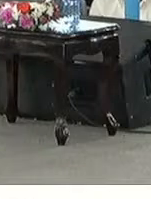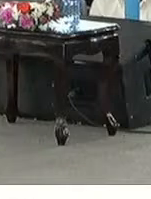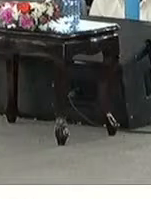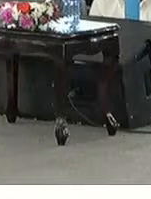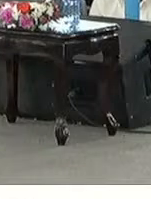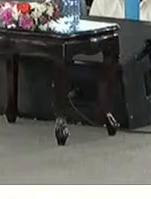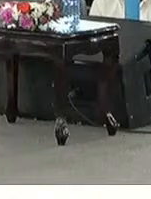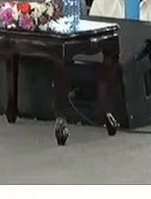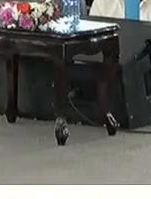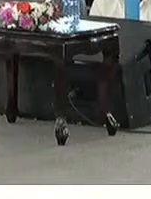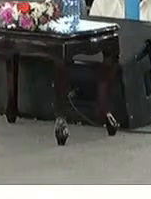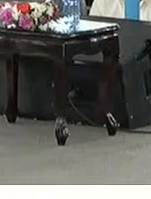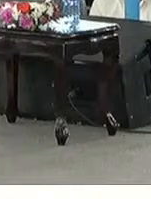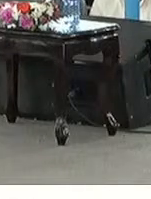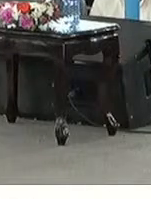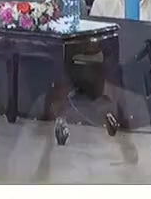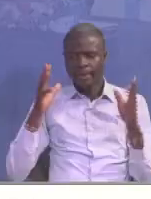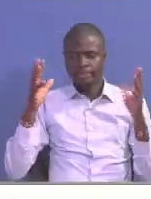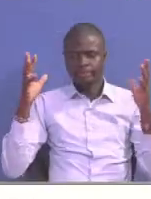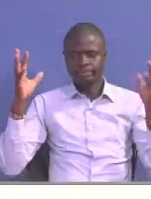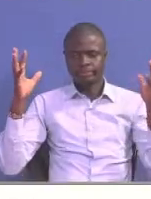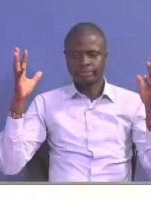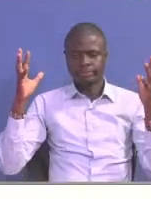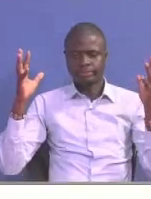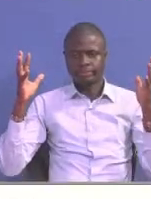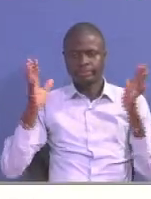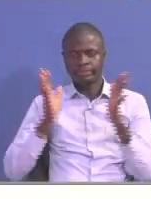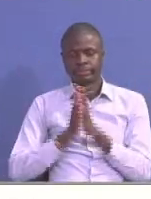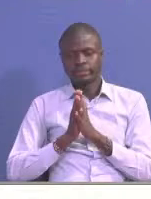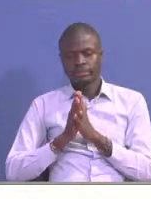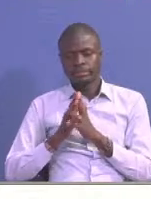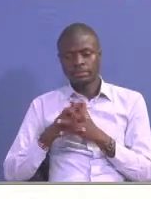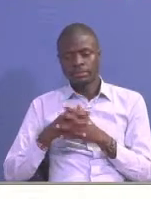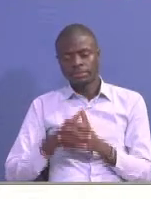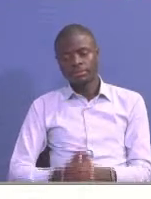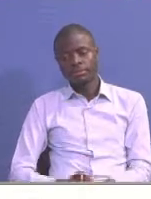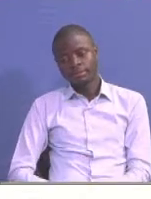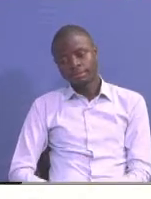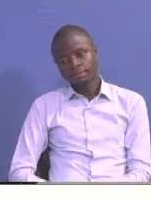A better round of applause, please, for our gift to our Chancellor.